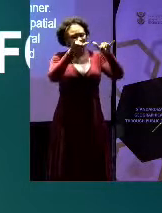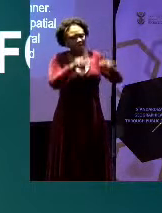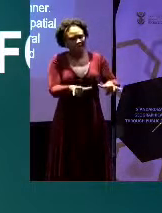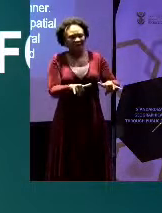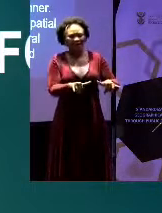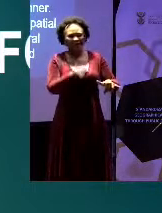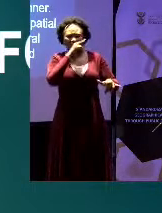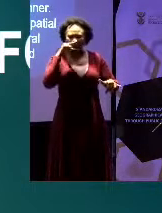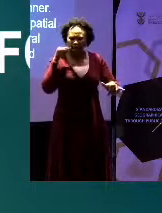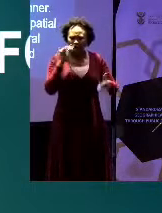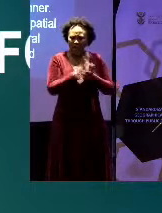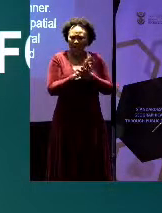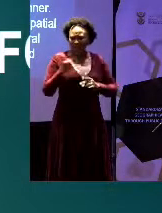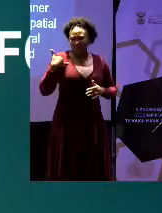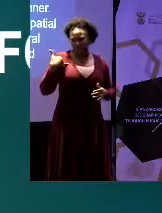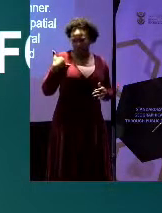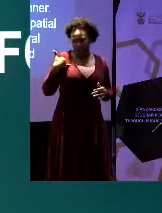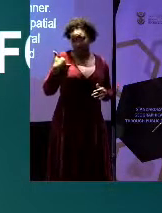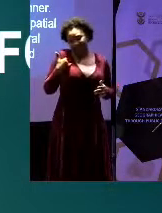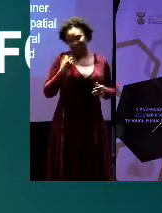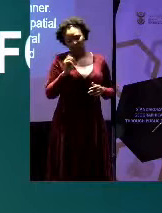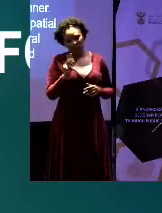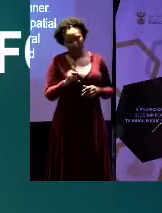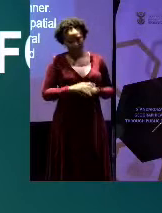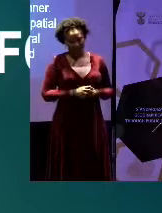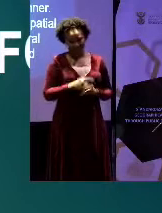surname. Okay.